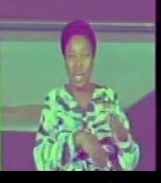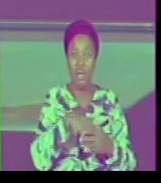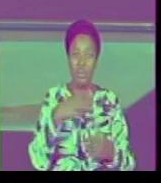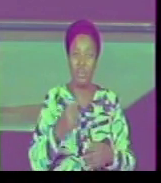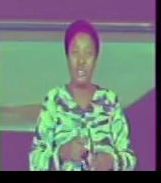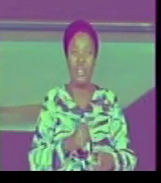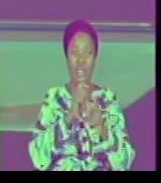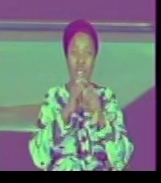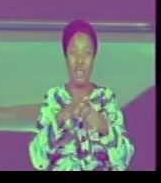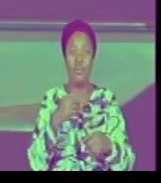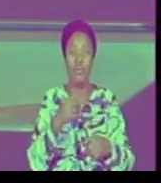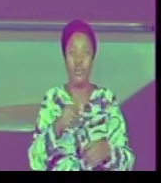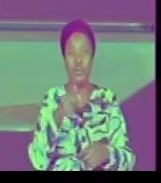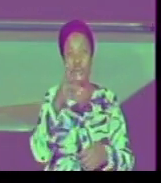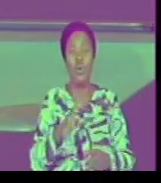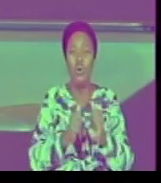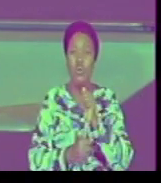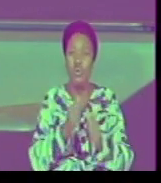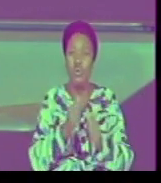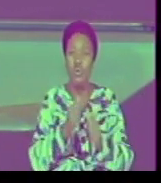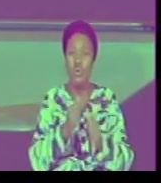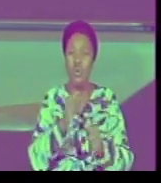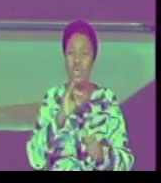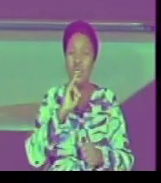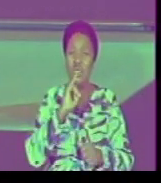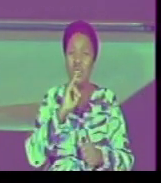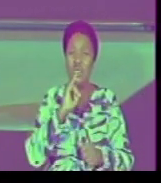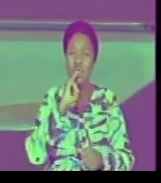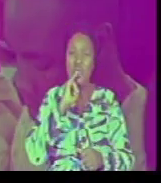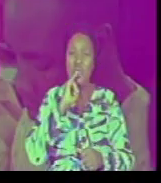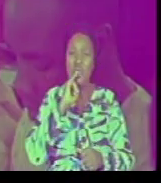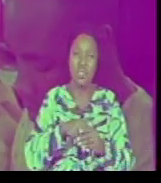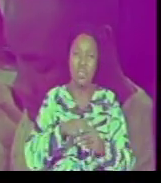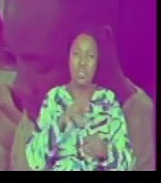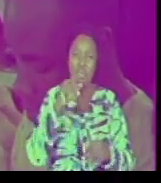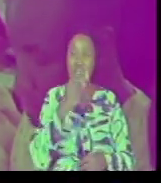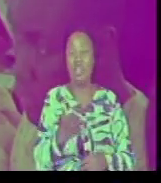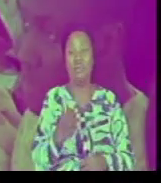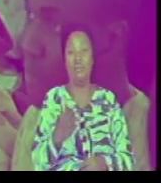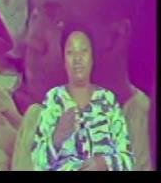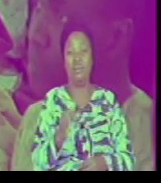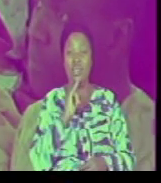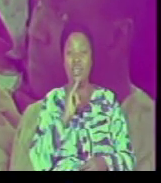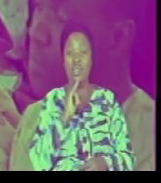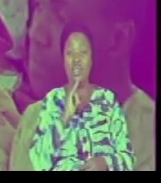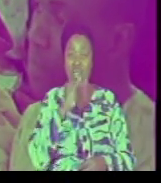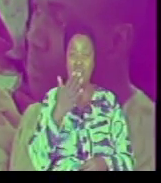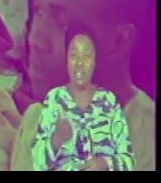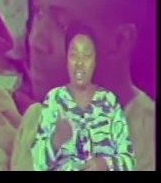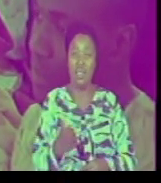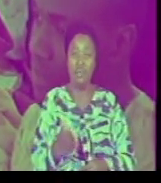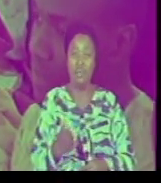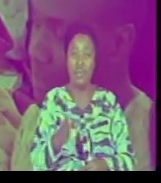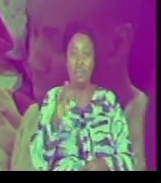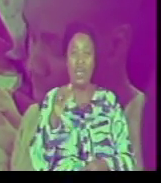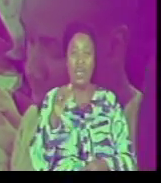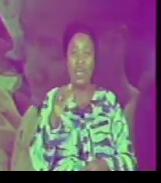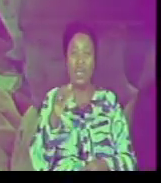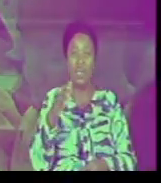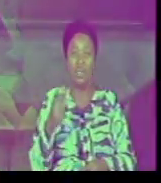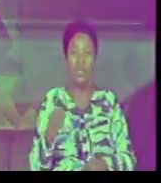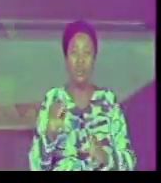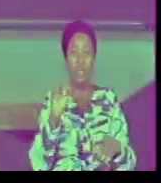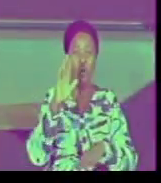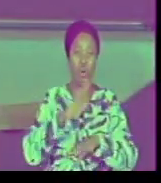in thee, is there. I said it's there. By the putting on of my hands,